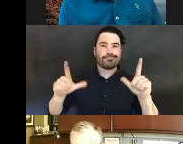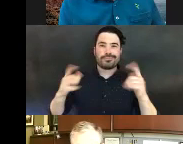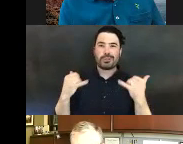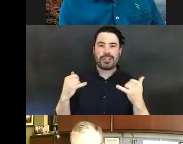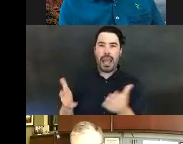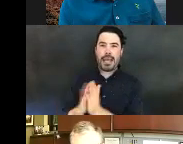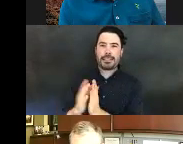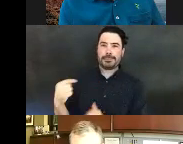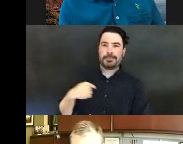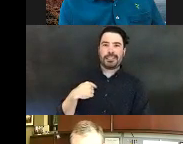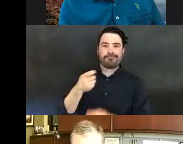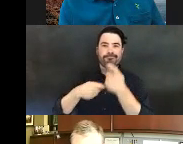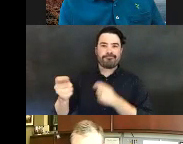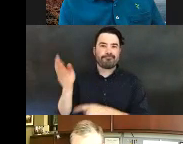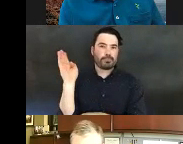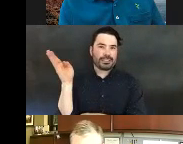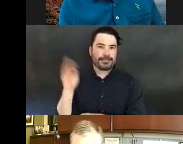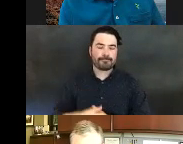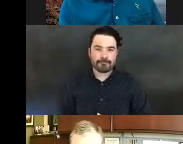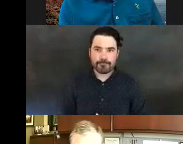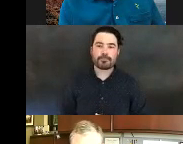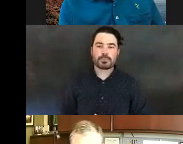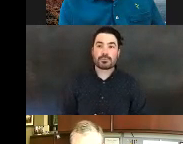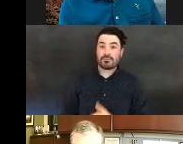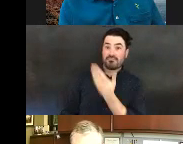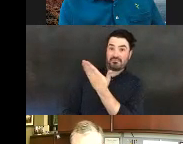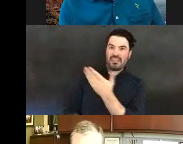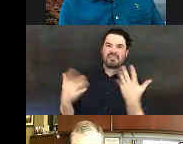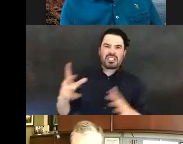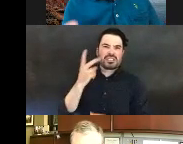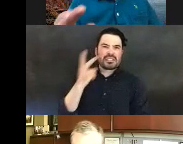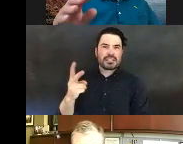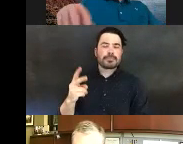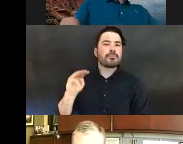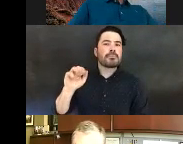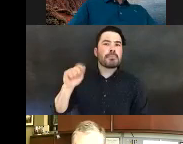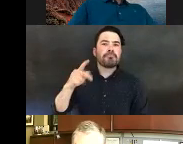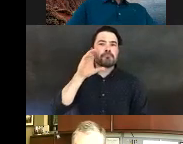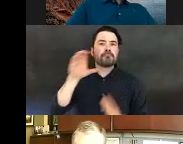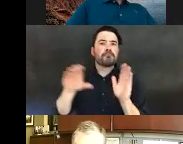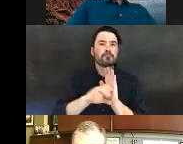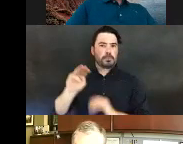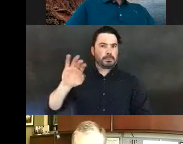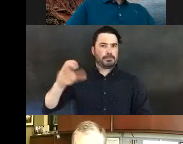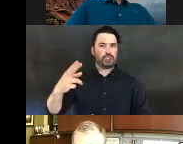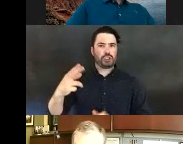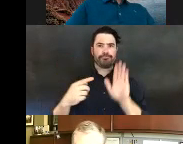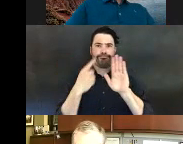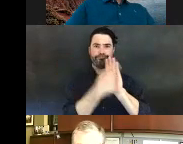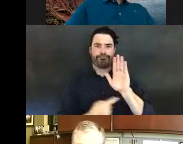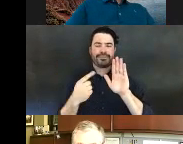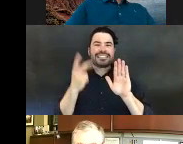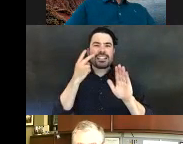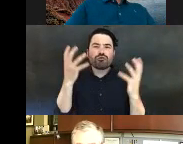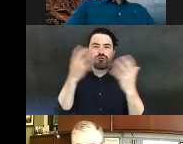next slide. So this, people have seen before, this is a map of Michigan, which shows in the dark blue the counties with